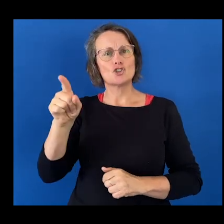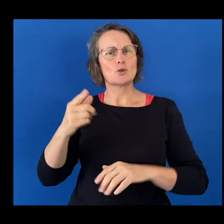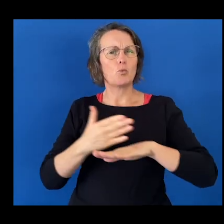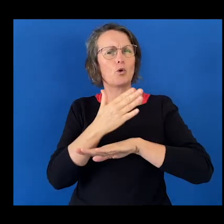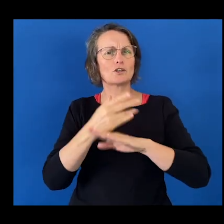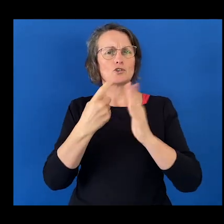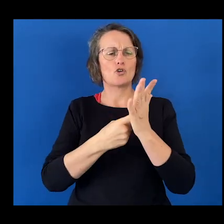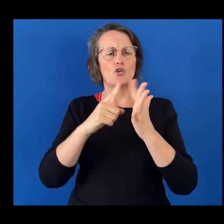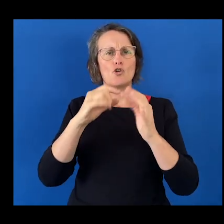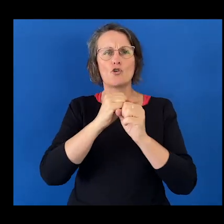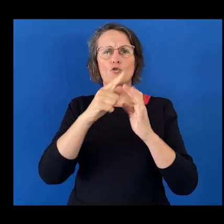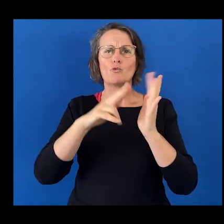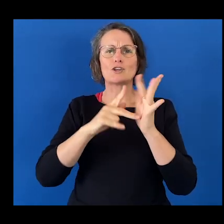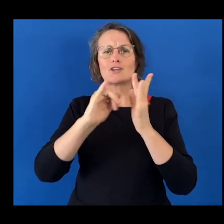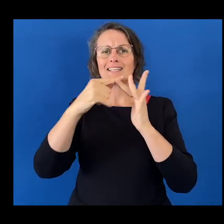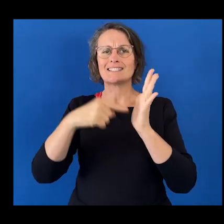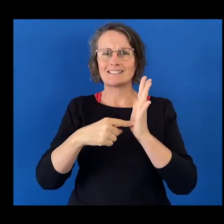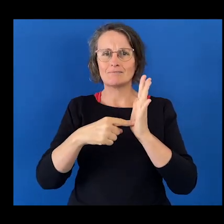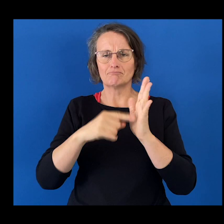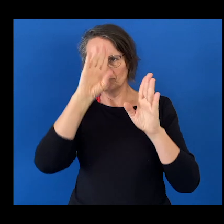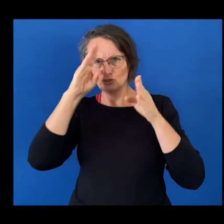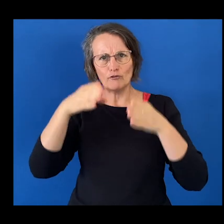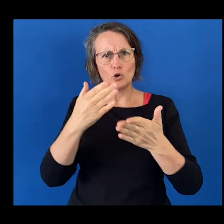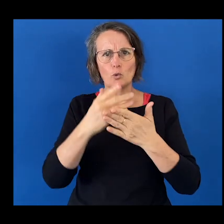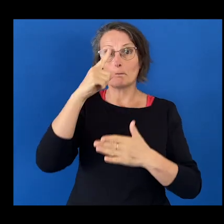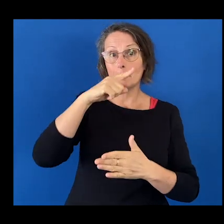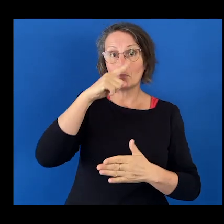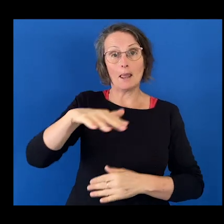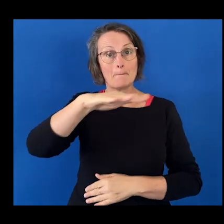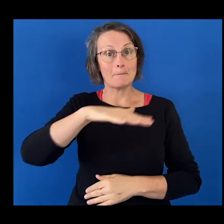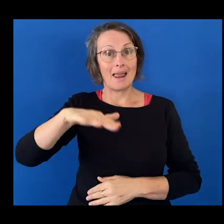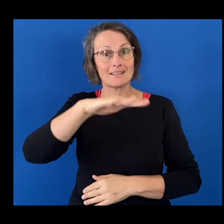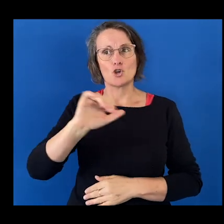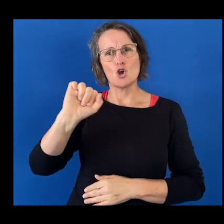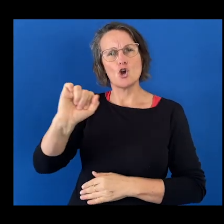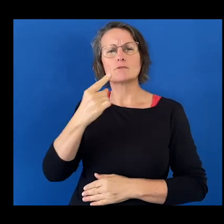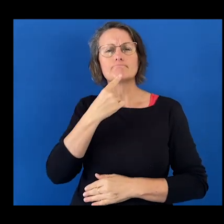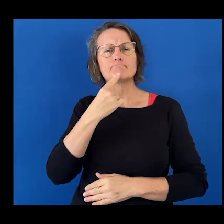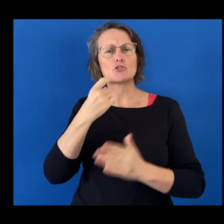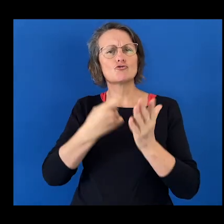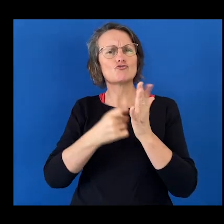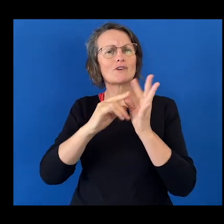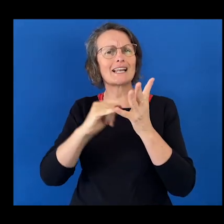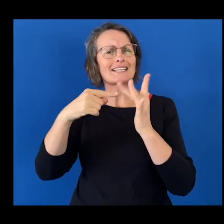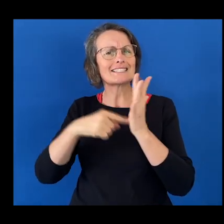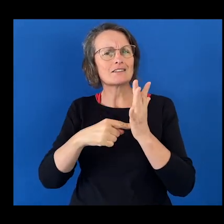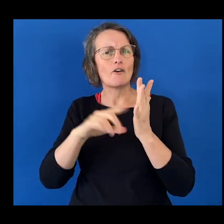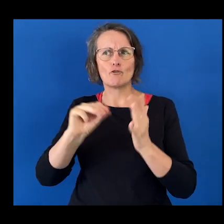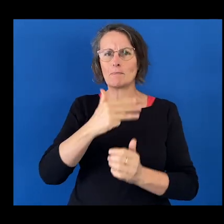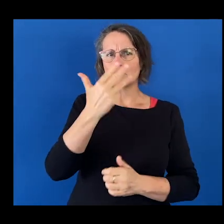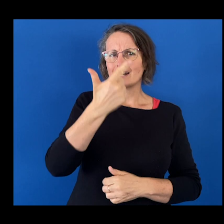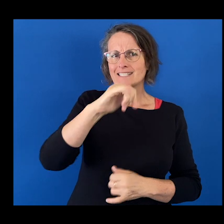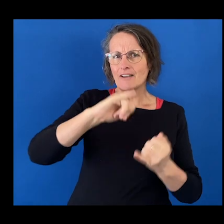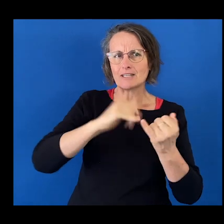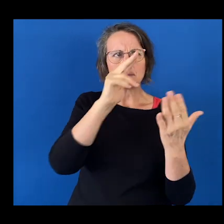as a regionalist for her focus on people and place as her subject matter, the hard-edge realist style of her 1970s paintings and